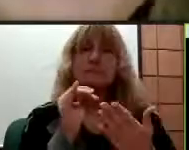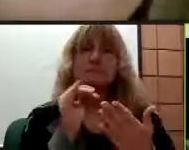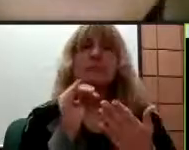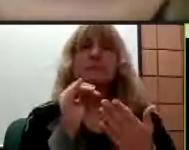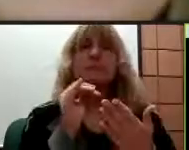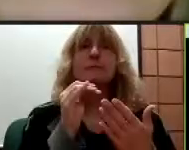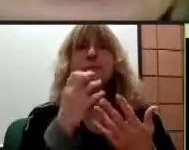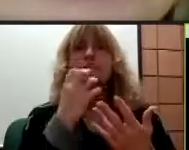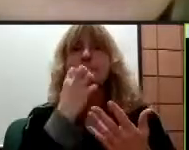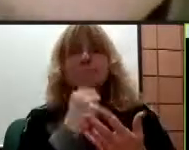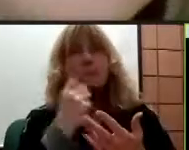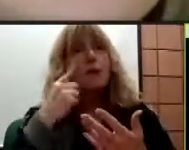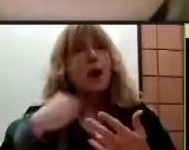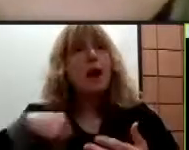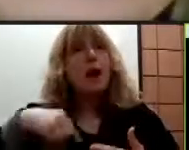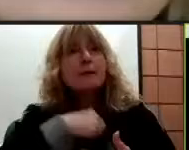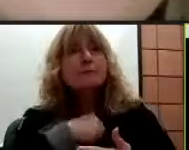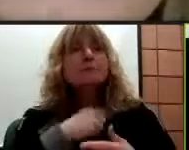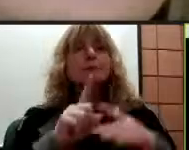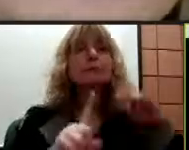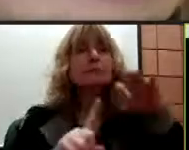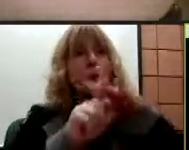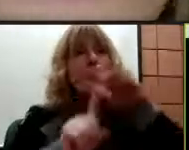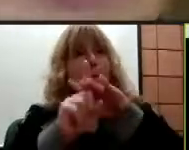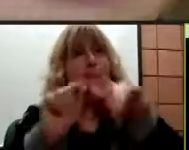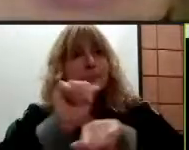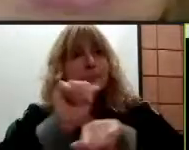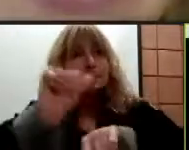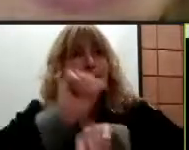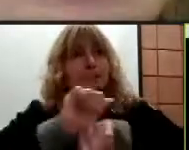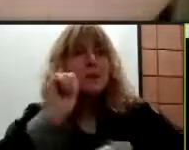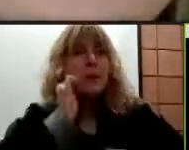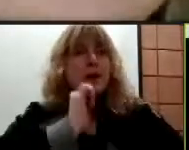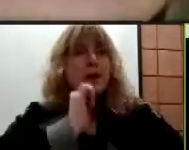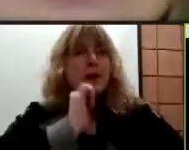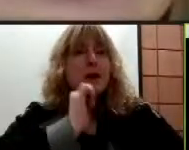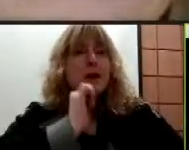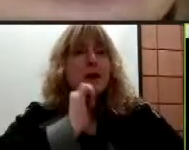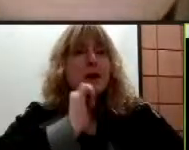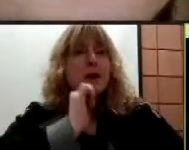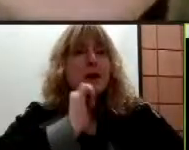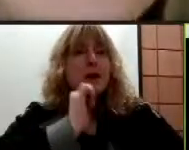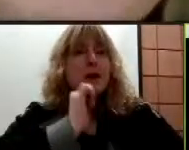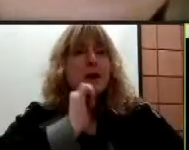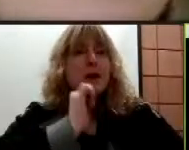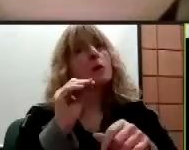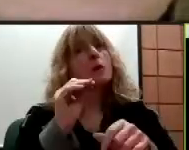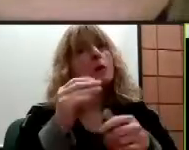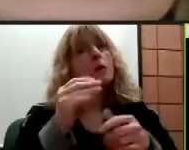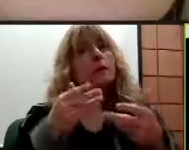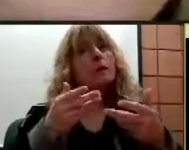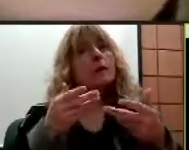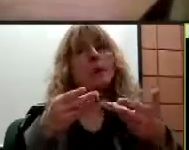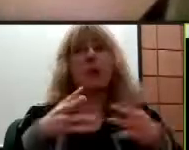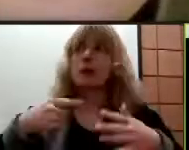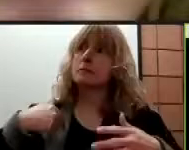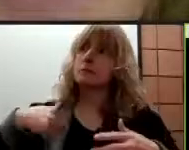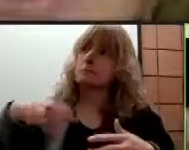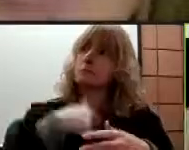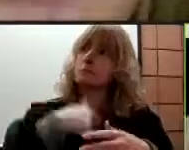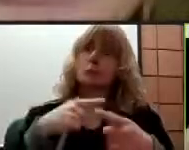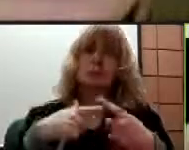us and showing up every day so that, we could, so that you could heal people. So thank